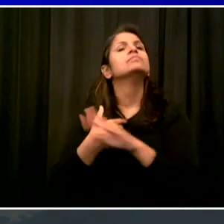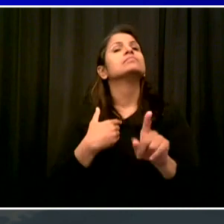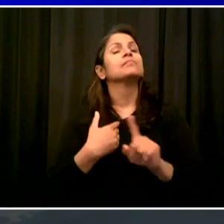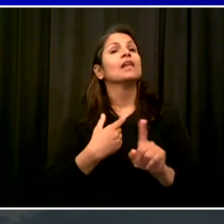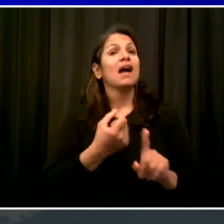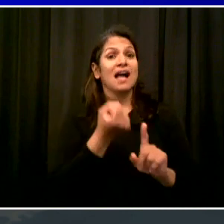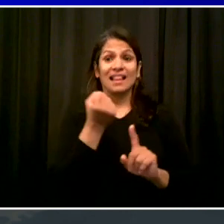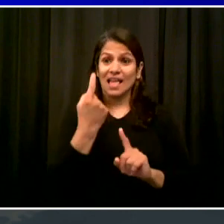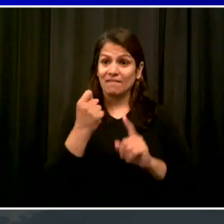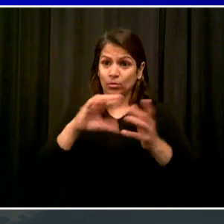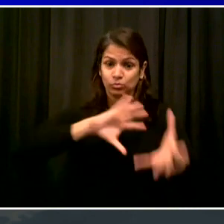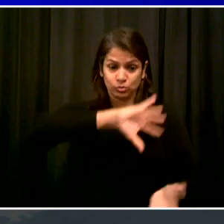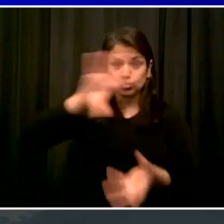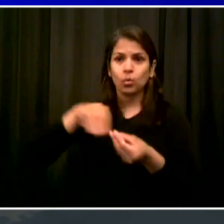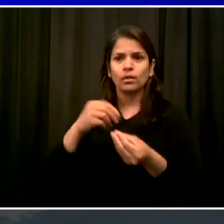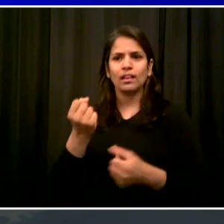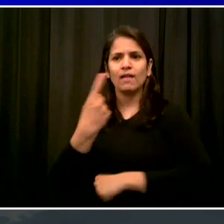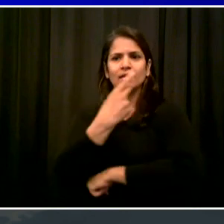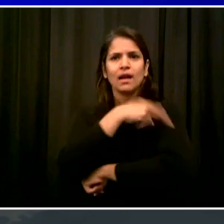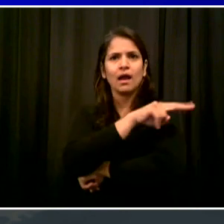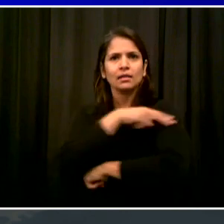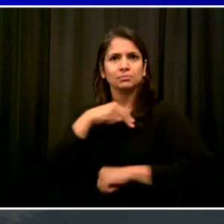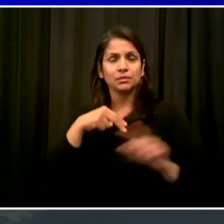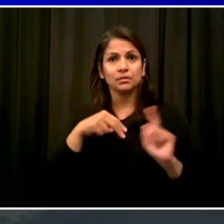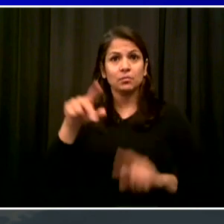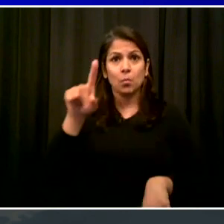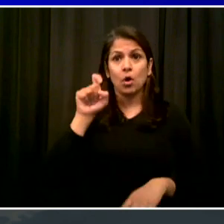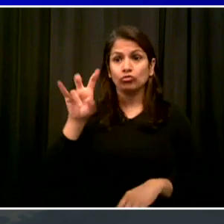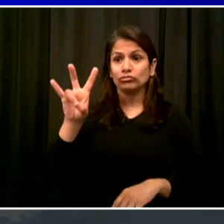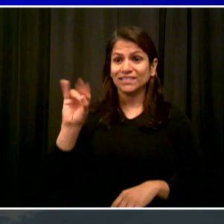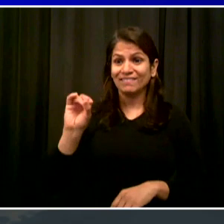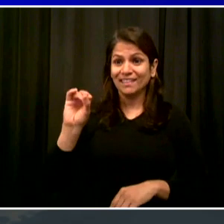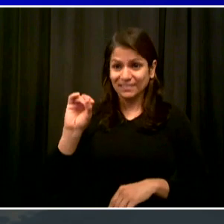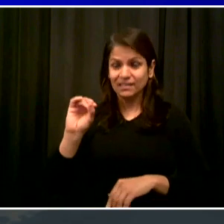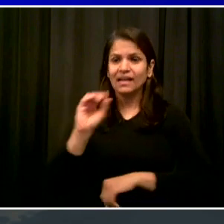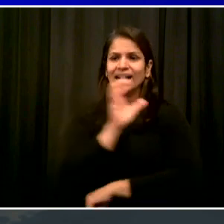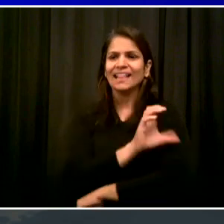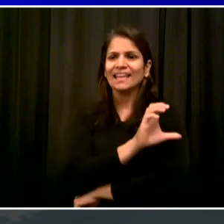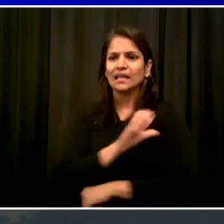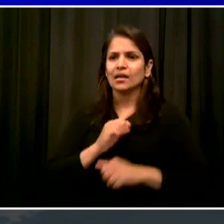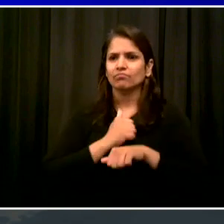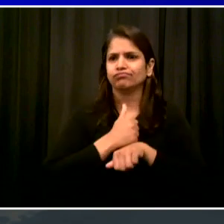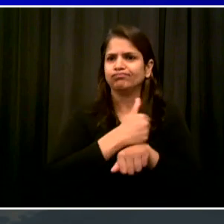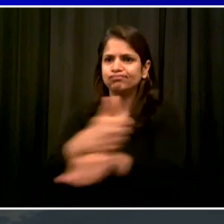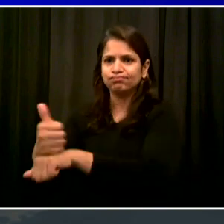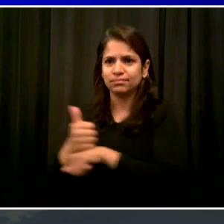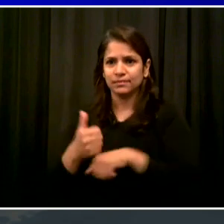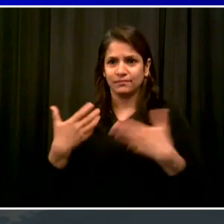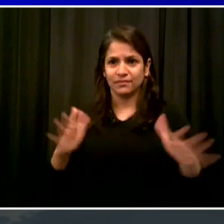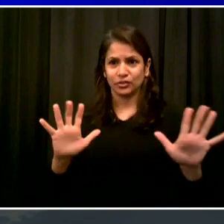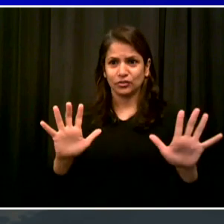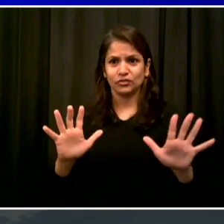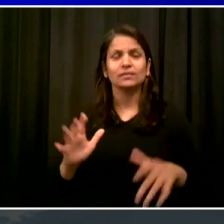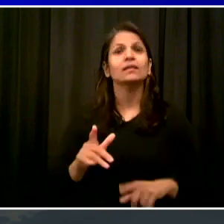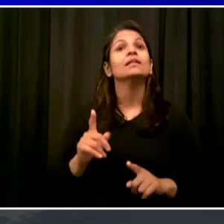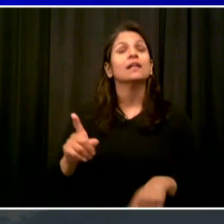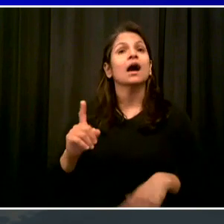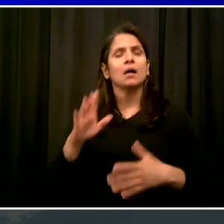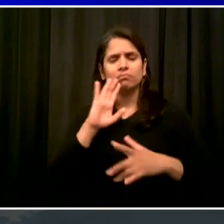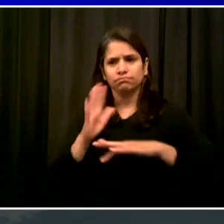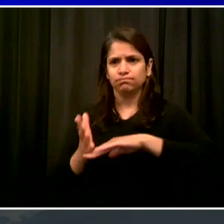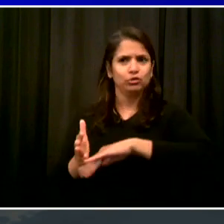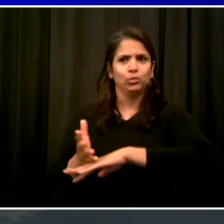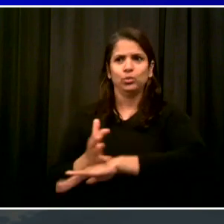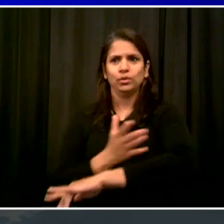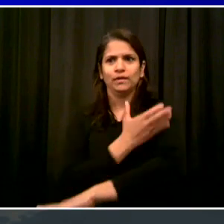able to save many lives at the height of this crisis and help push back this disease. Now we need to go on the offensive and deepen our